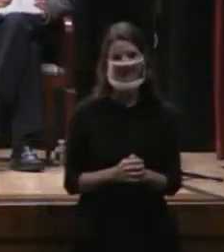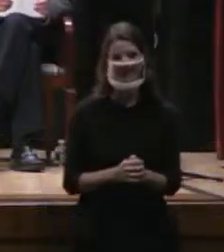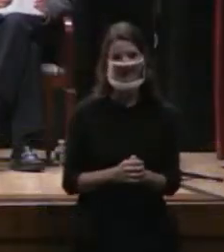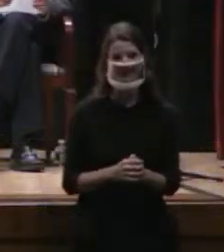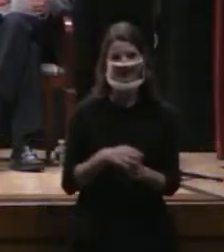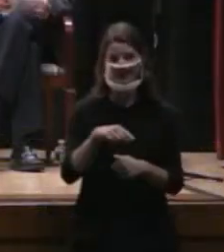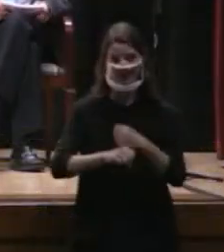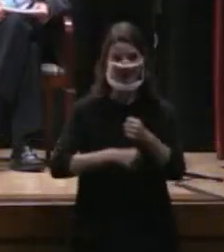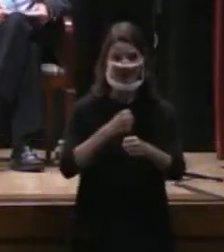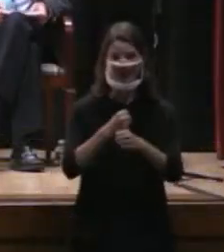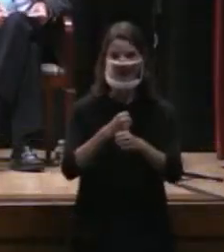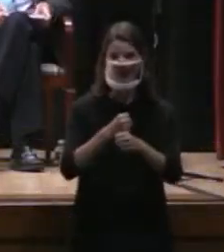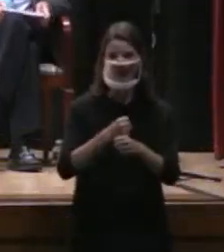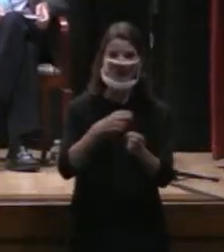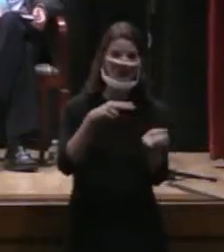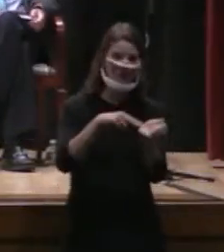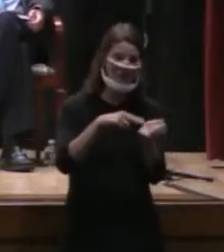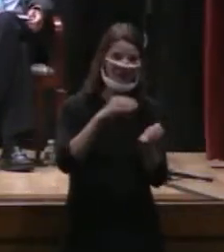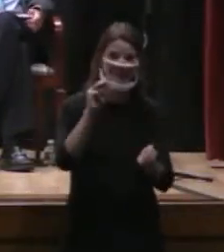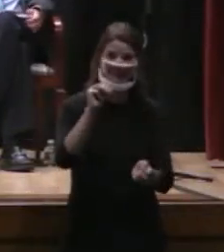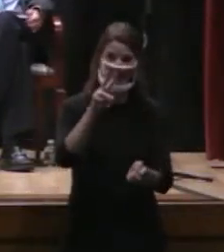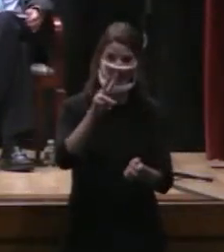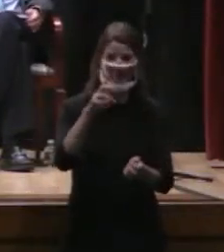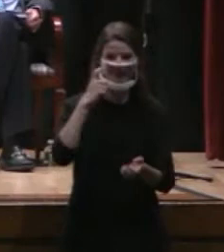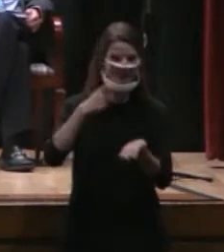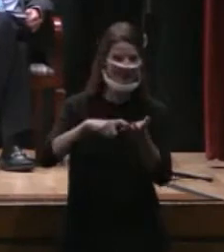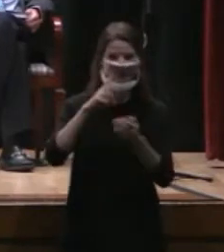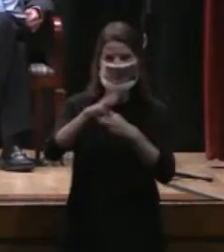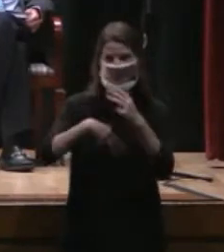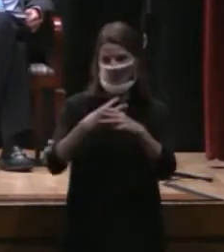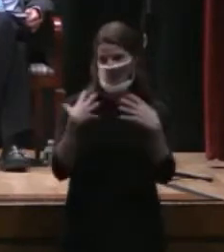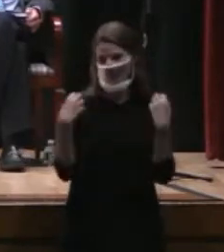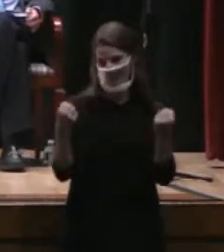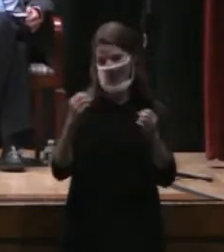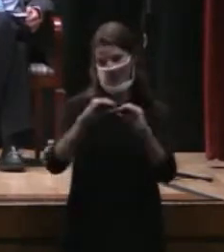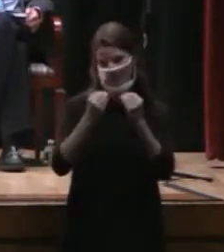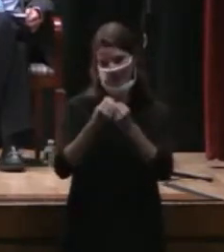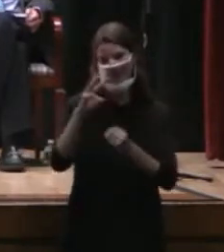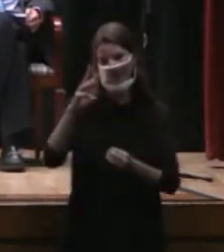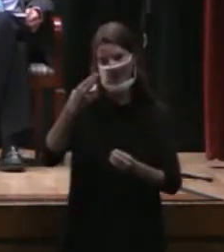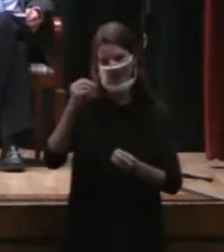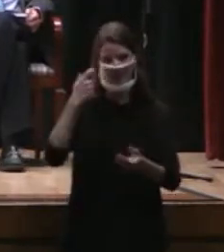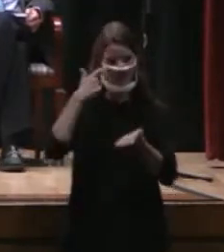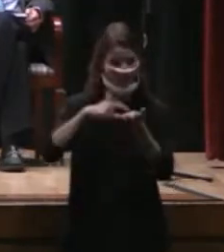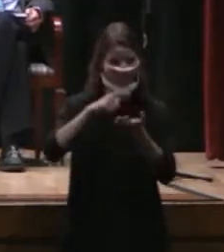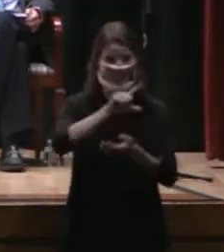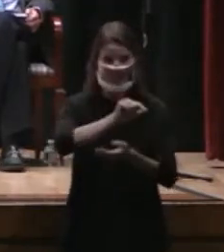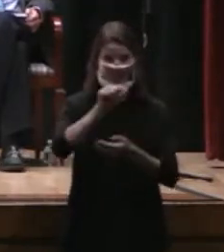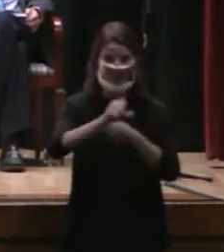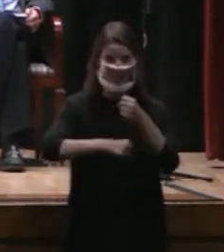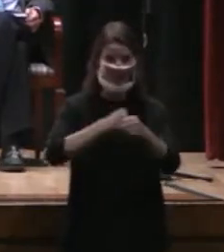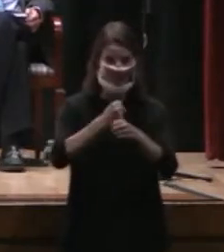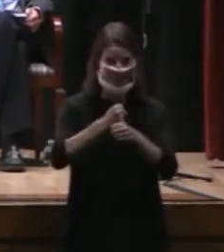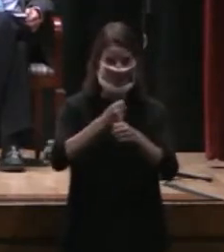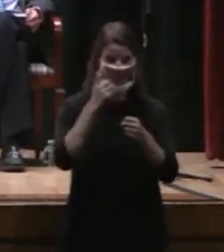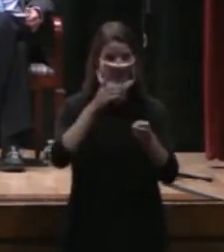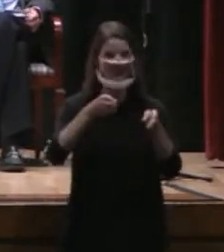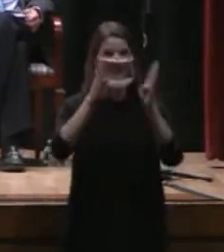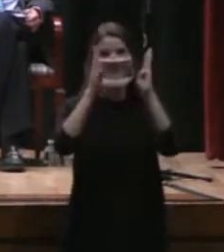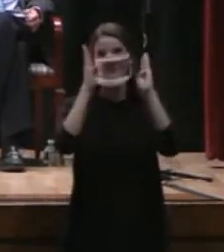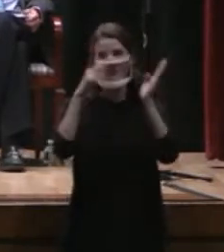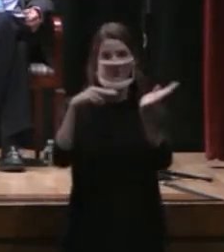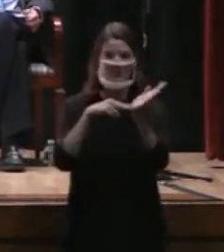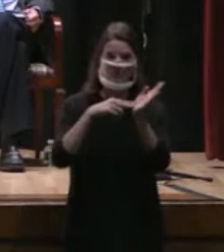During this year, the nurse and midwife, designated by the World Health Organization, there truly has been a renewed attention to nursing